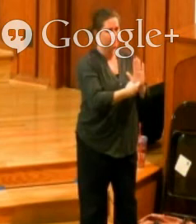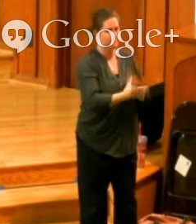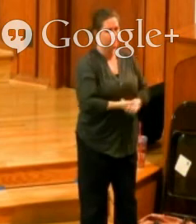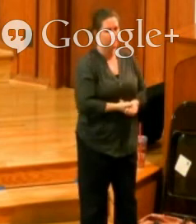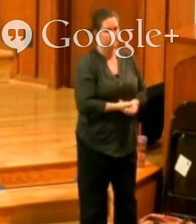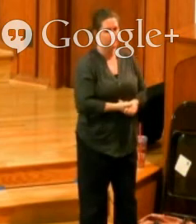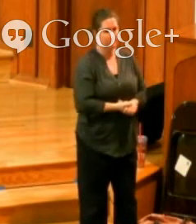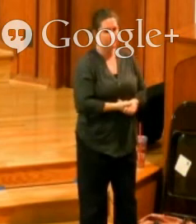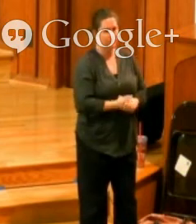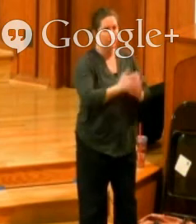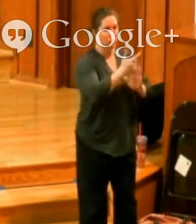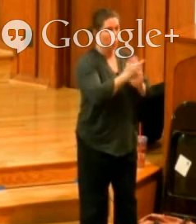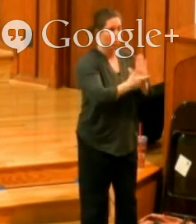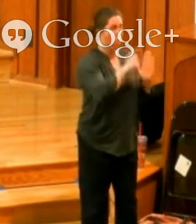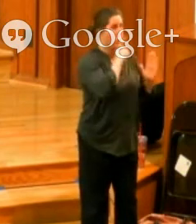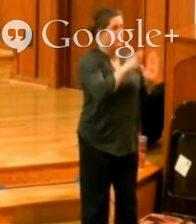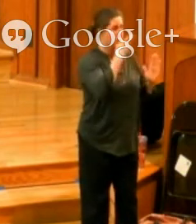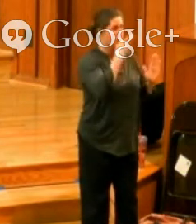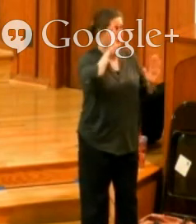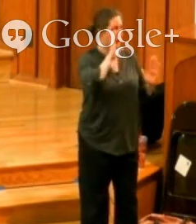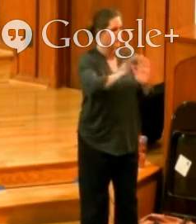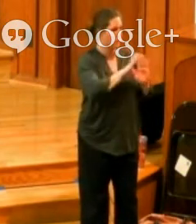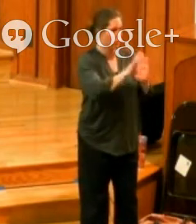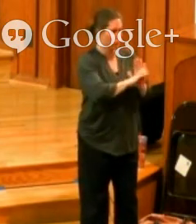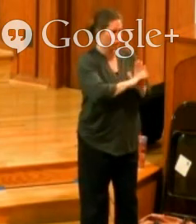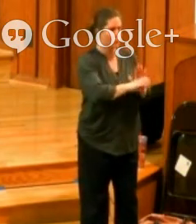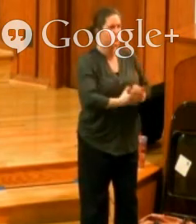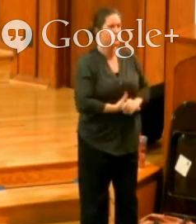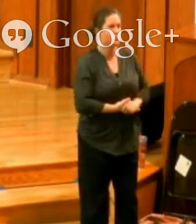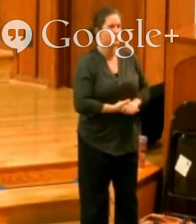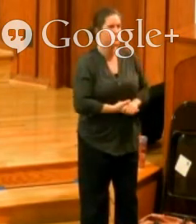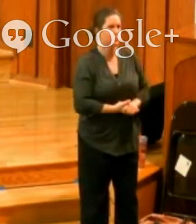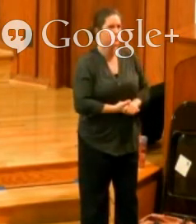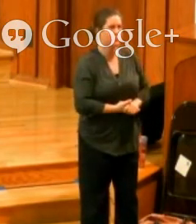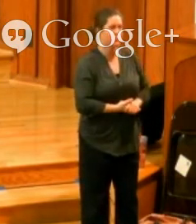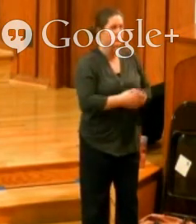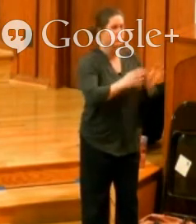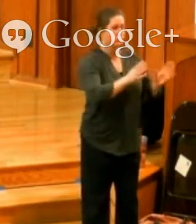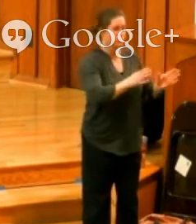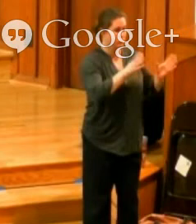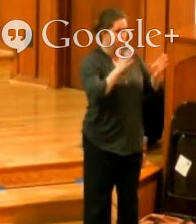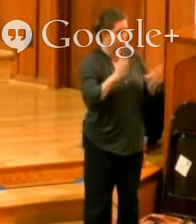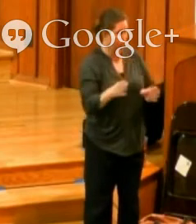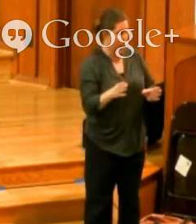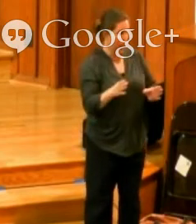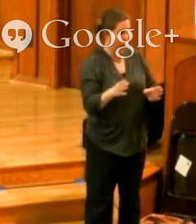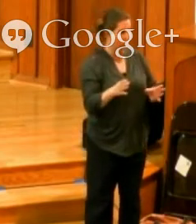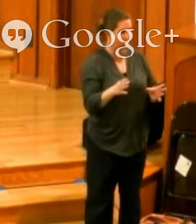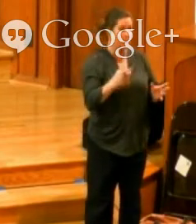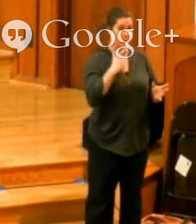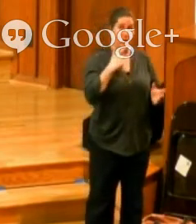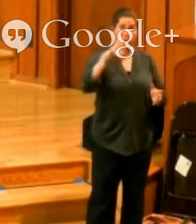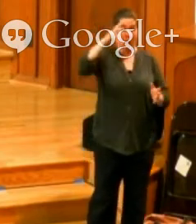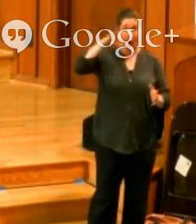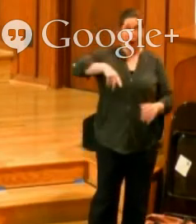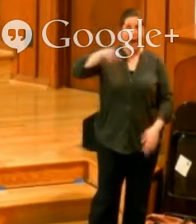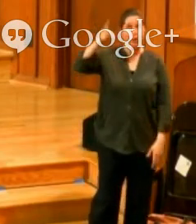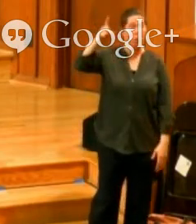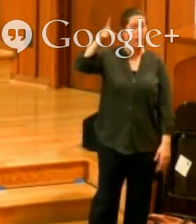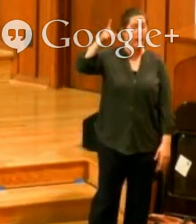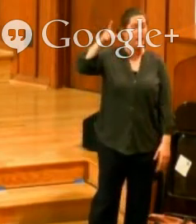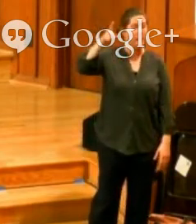God, the law is the character of God revealed. The text goes on to tell us, he who says, I know him, and does not keep